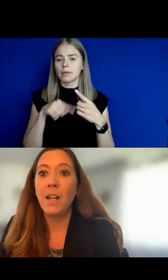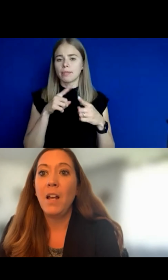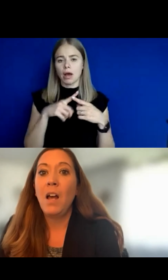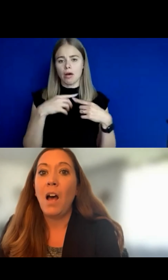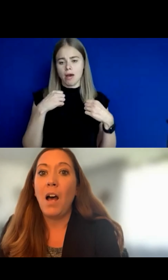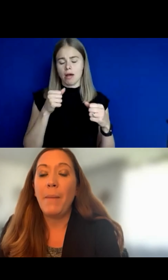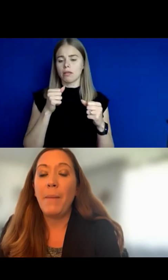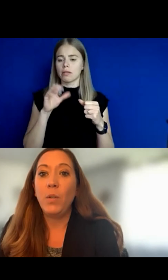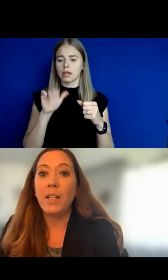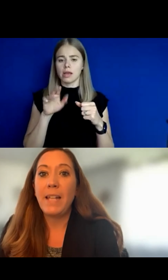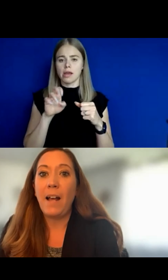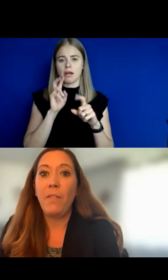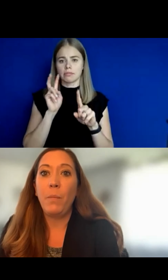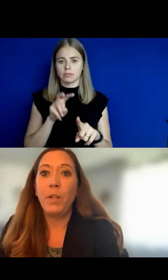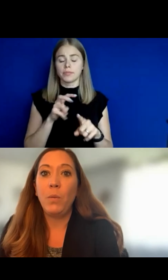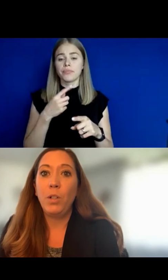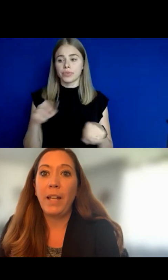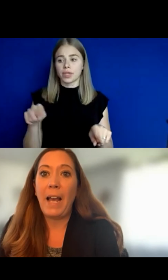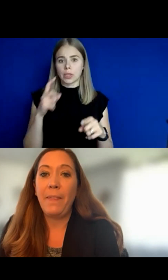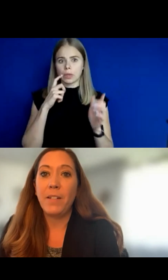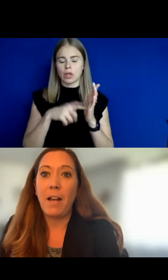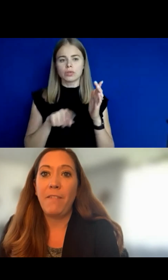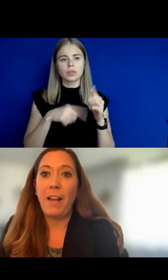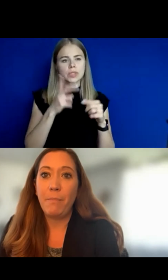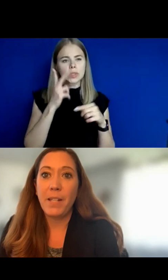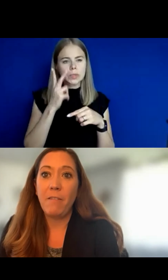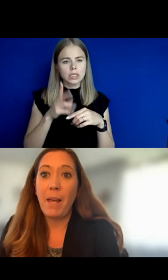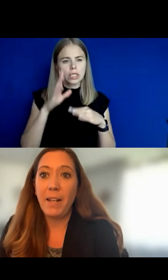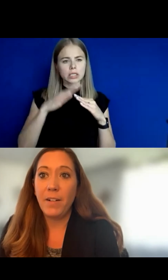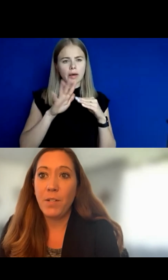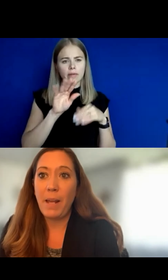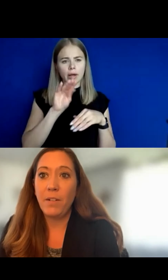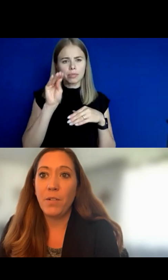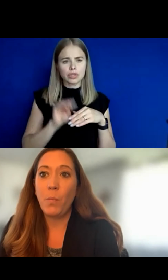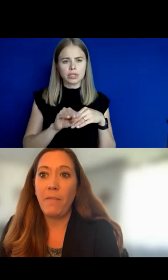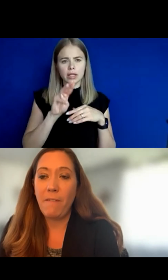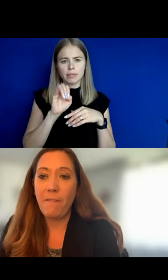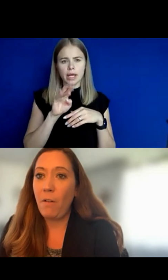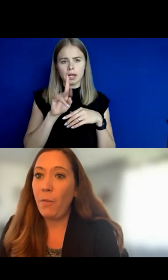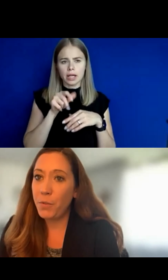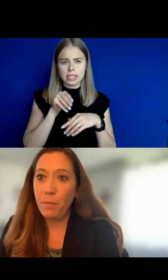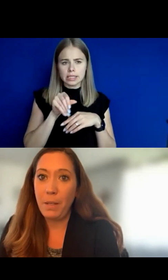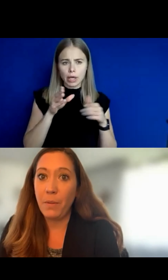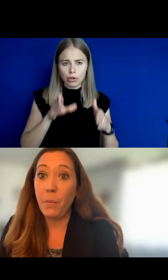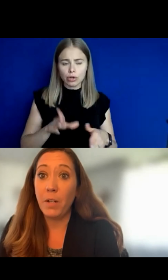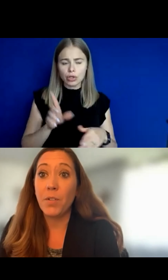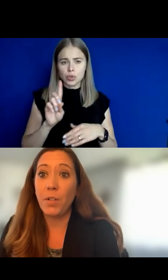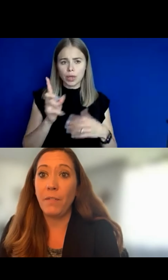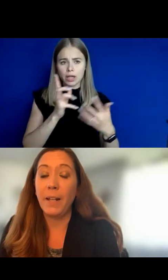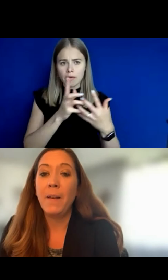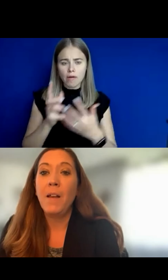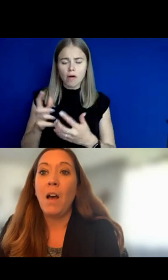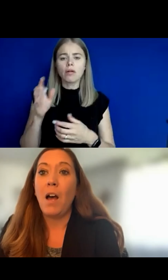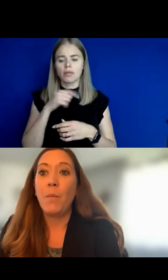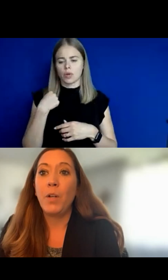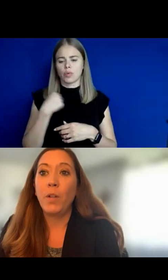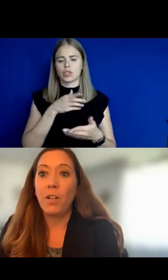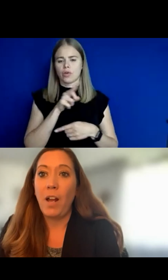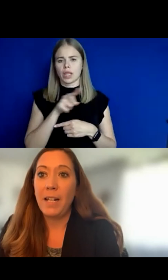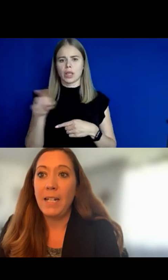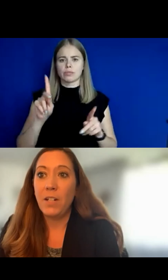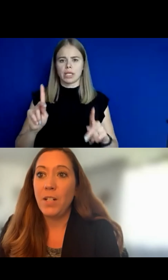things. And you can tell that when you look at the top 5% of Medicare spenders, where they fall, those are the people that we are serving. When